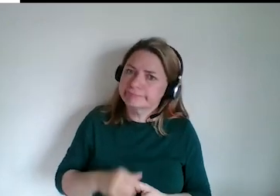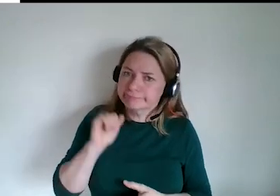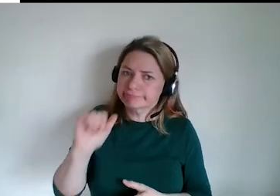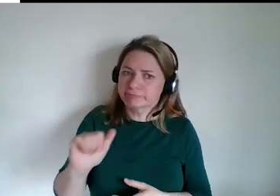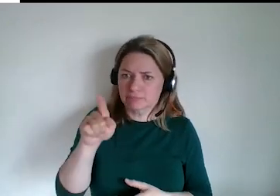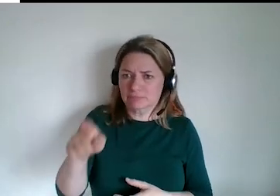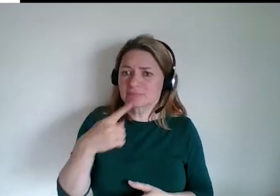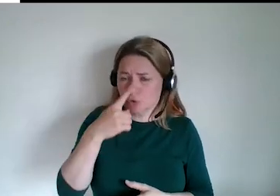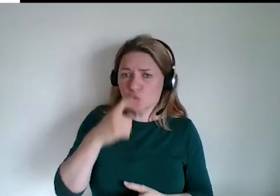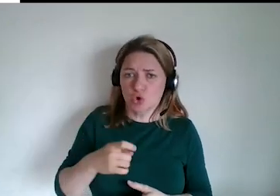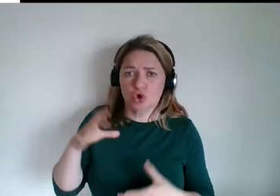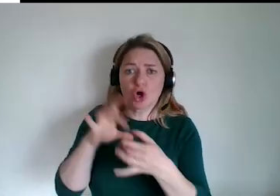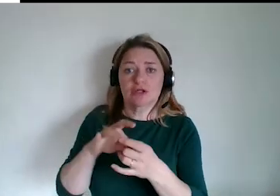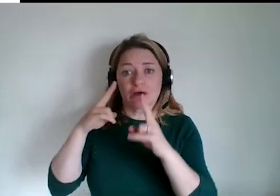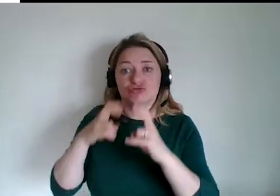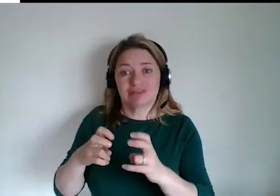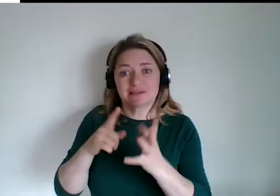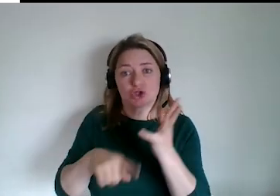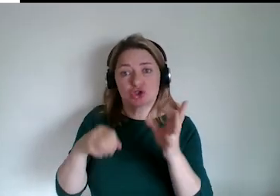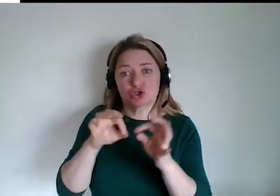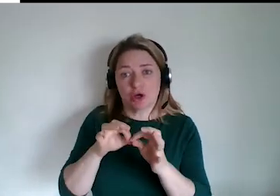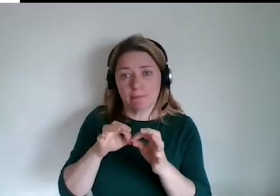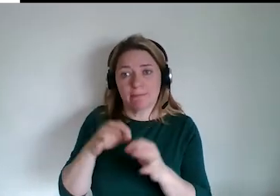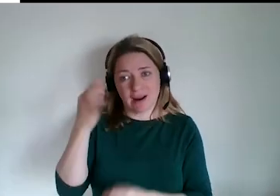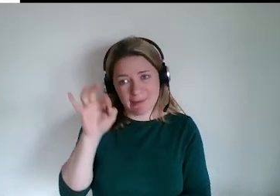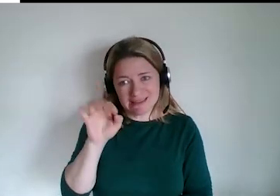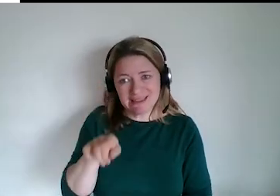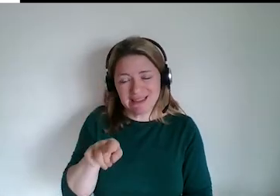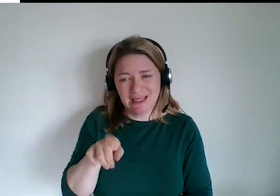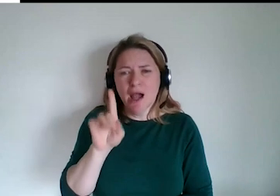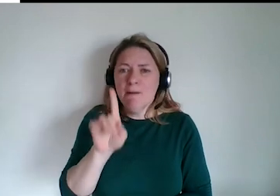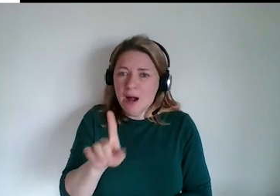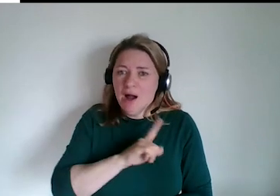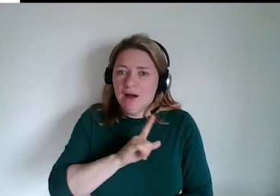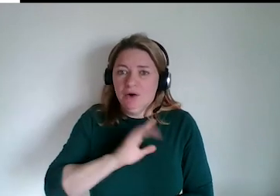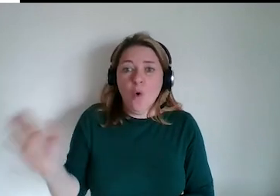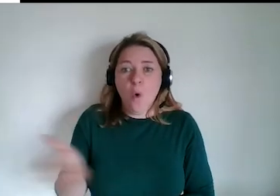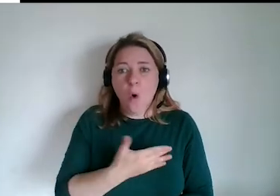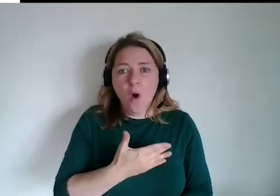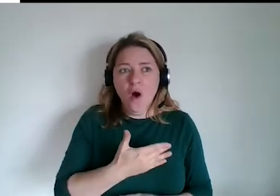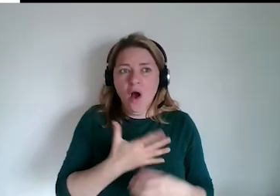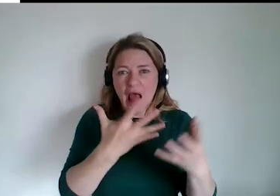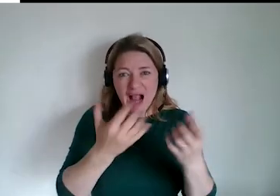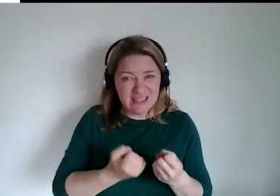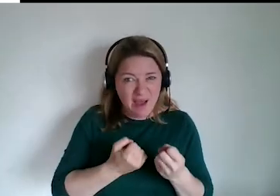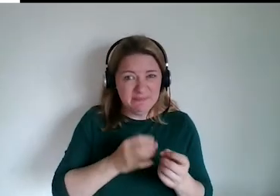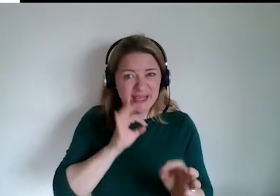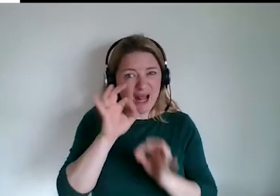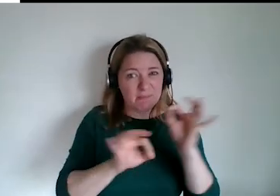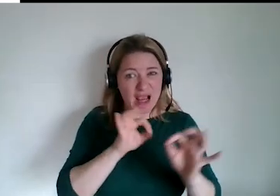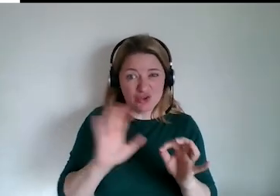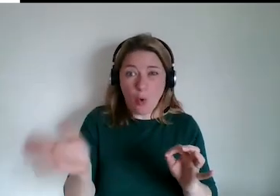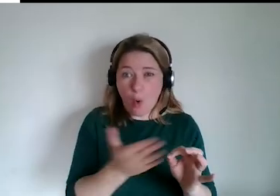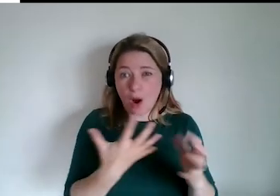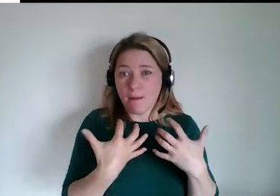subgroup committee, but the other strategy is, because all the accepted applications are public. I think there's over 200 of them